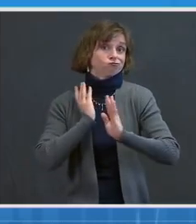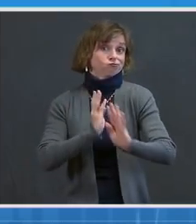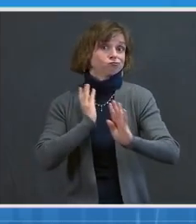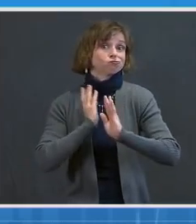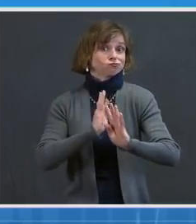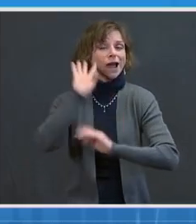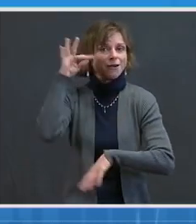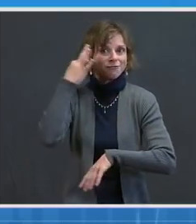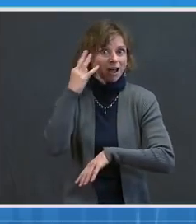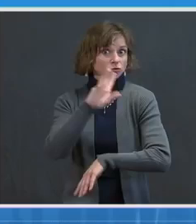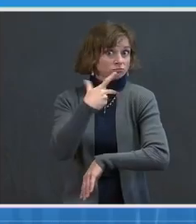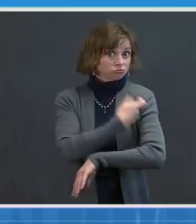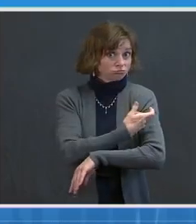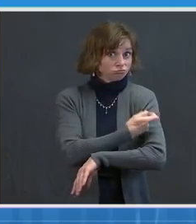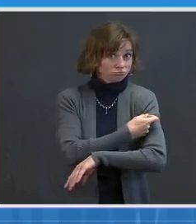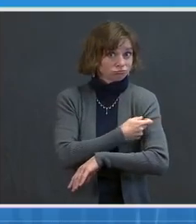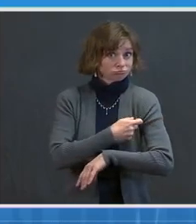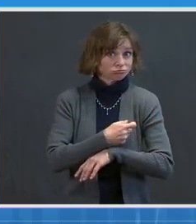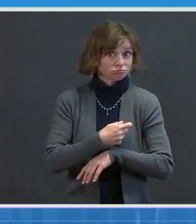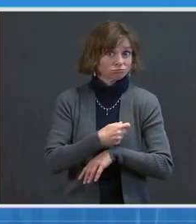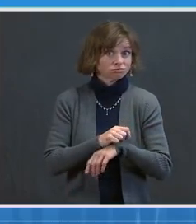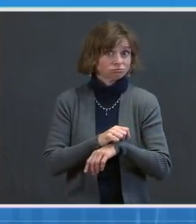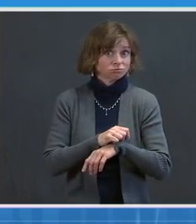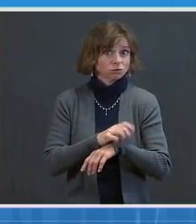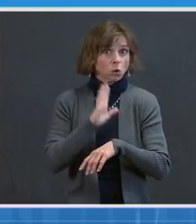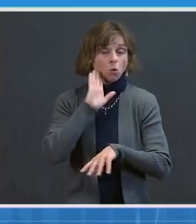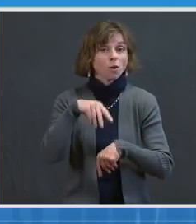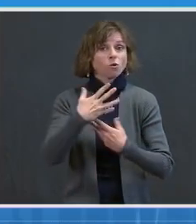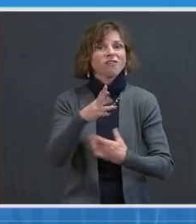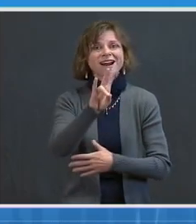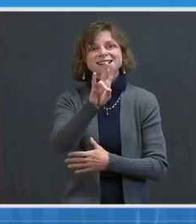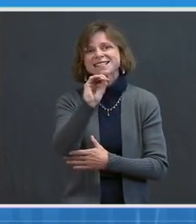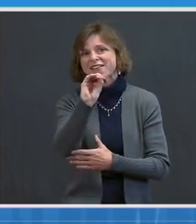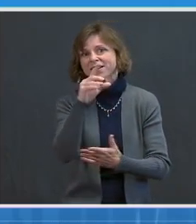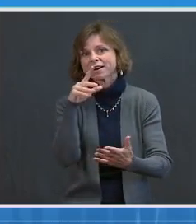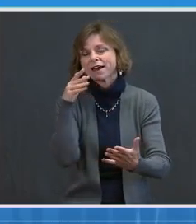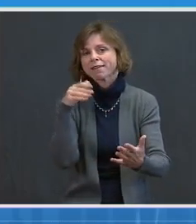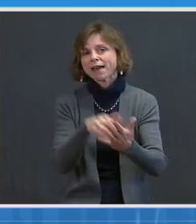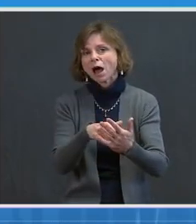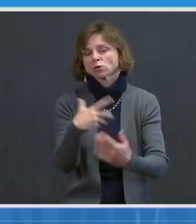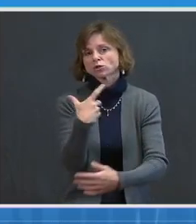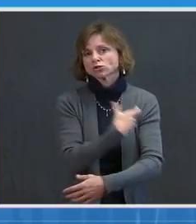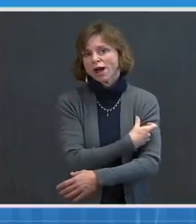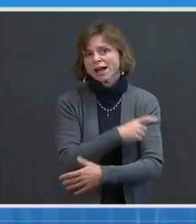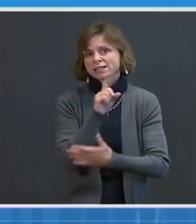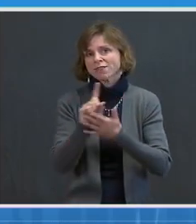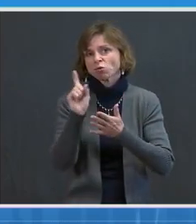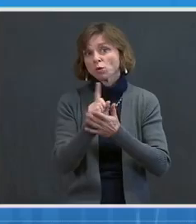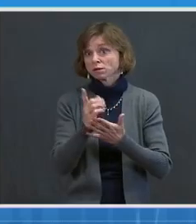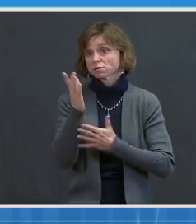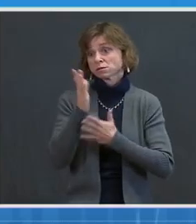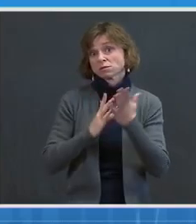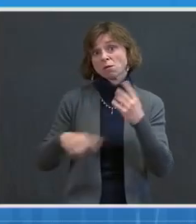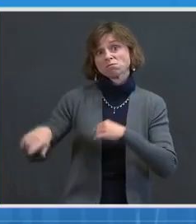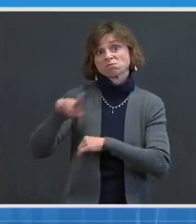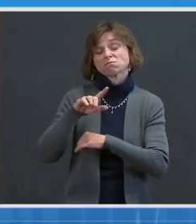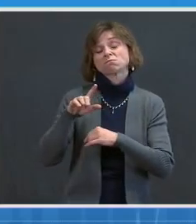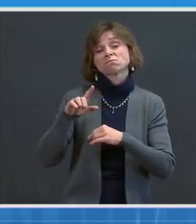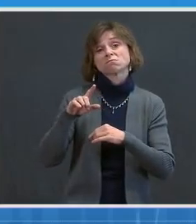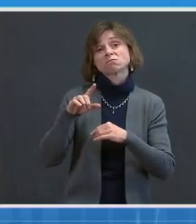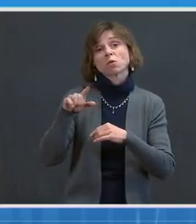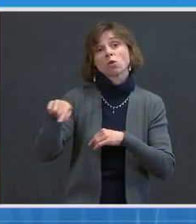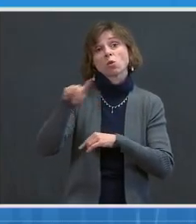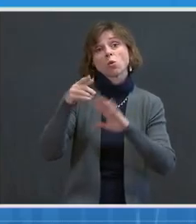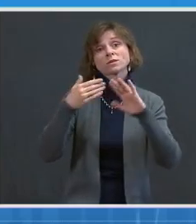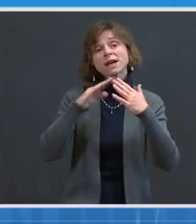be able to deliver 70,000 shots a week in some of America's most disadvantaged neighborhoods. 16 sites are